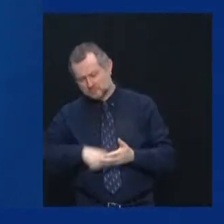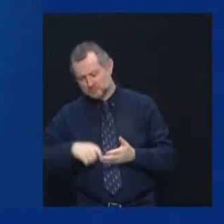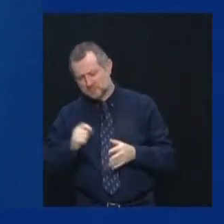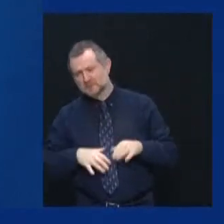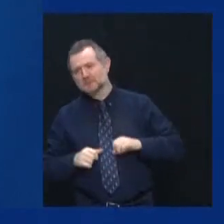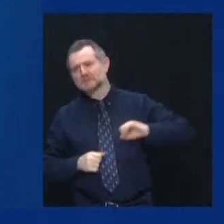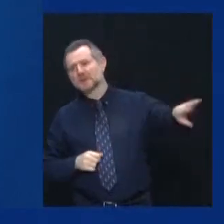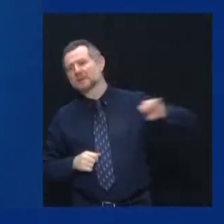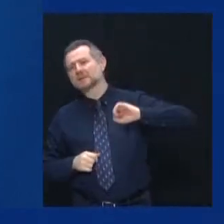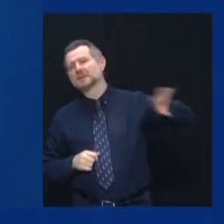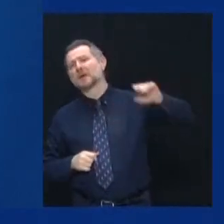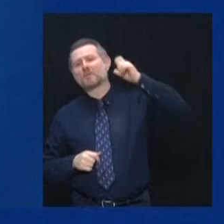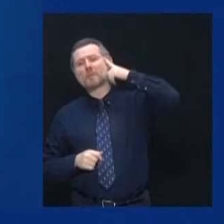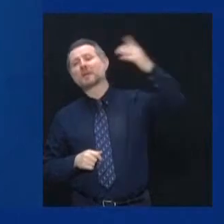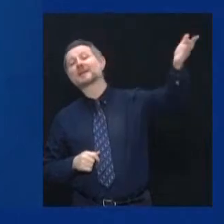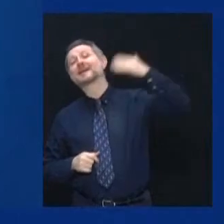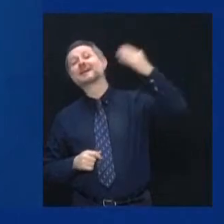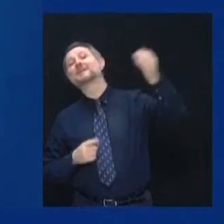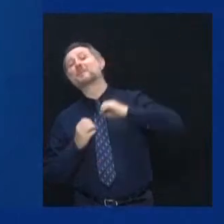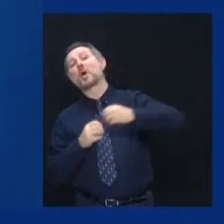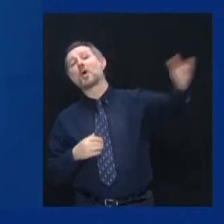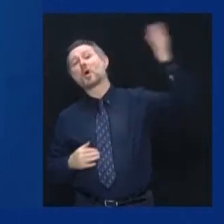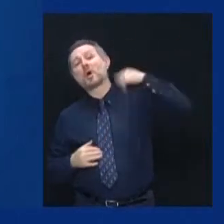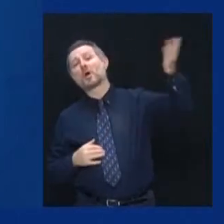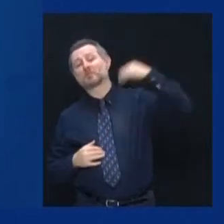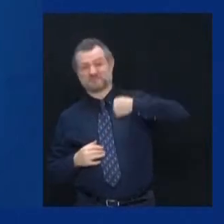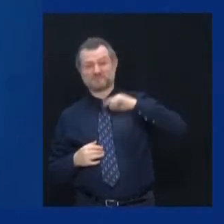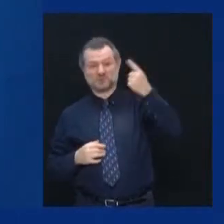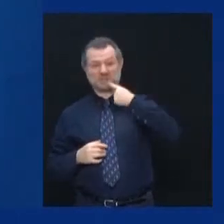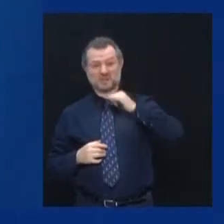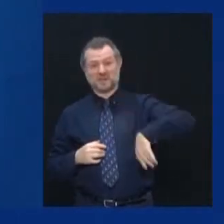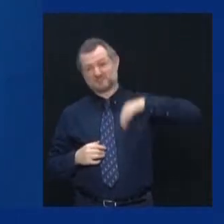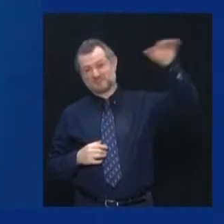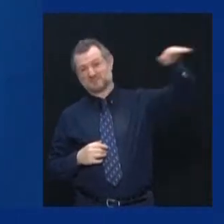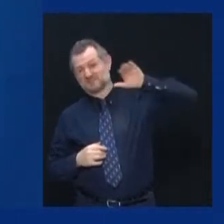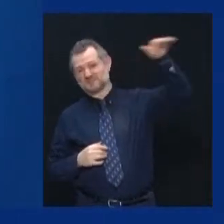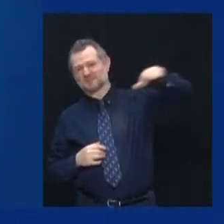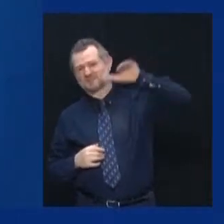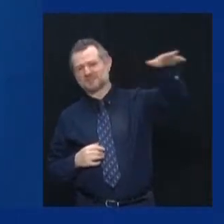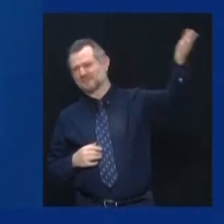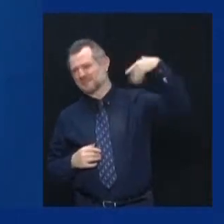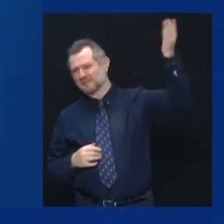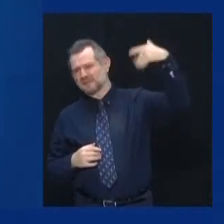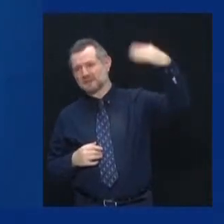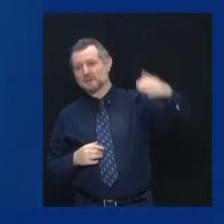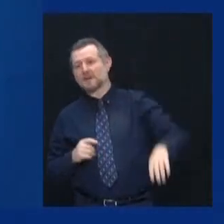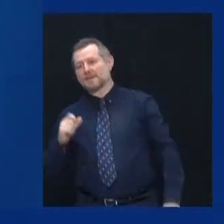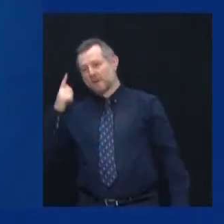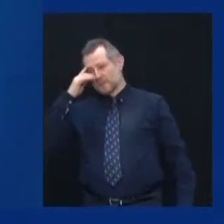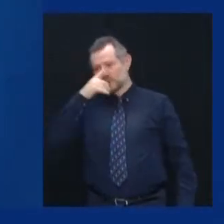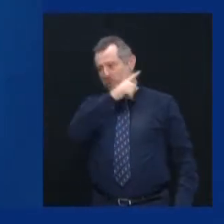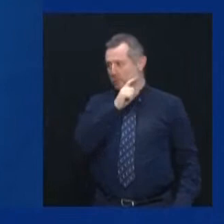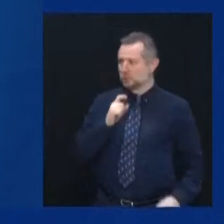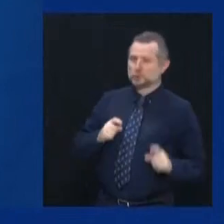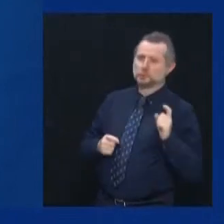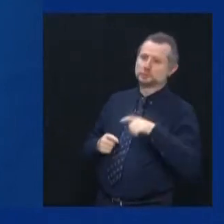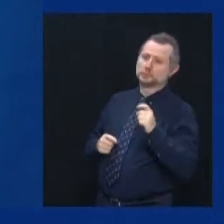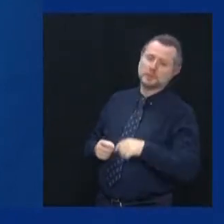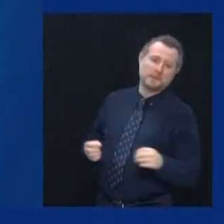saying, I need more. I believe the federal government should be